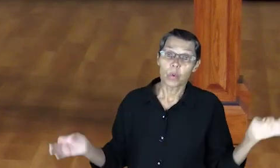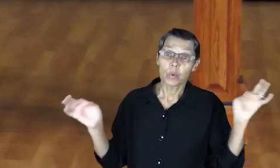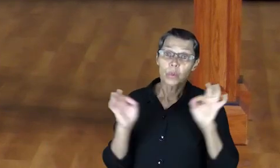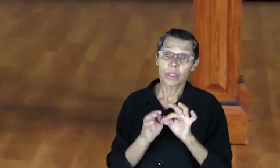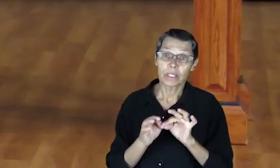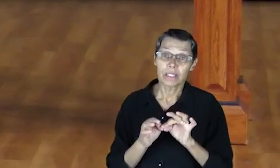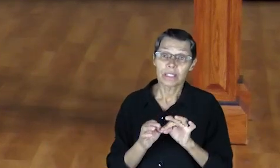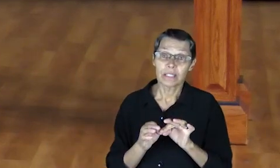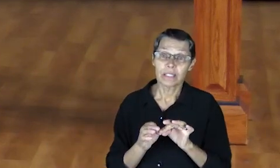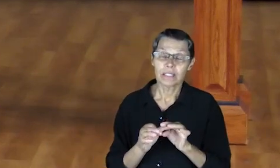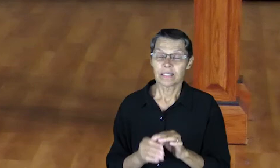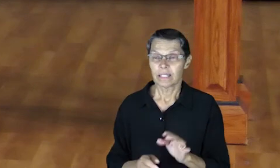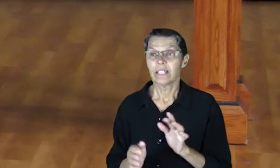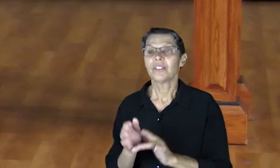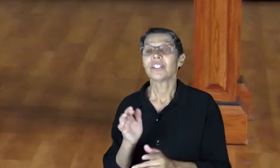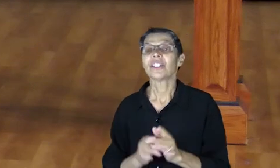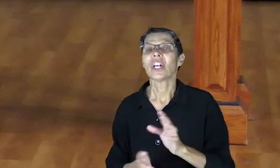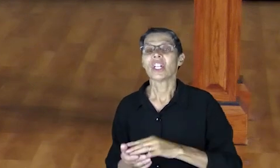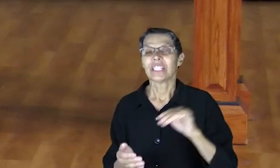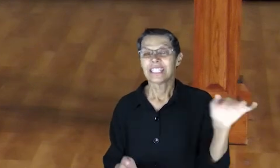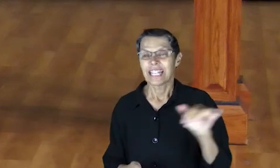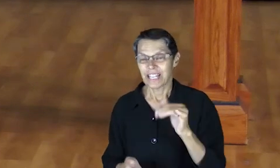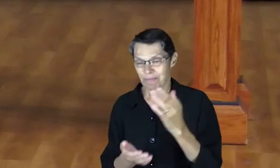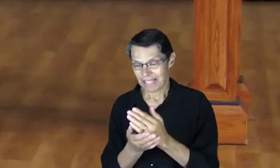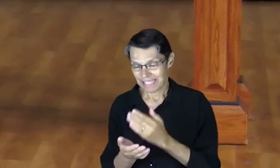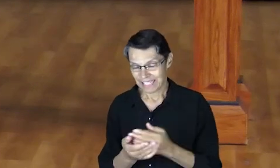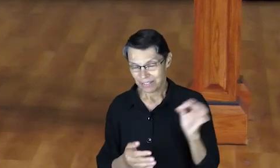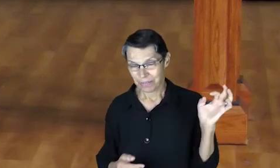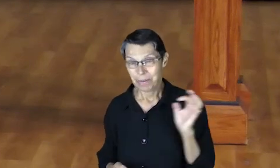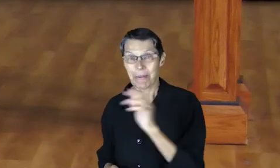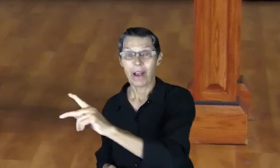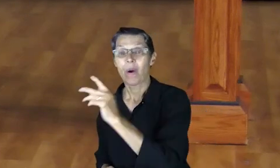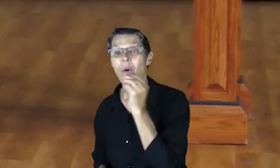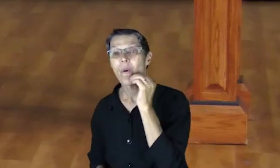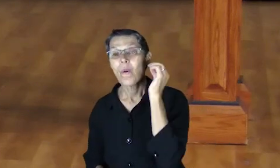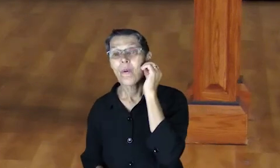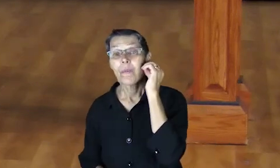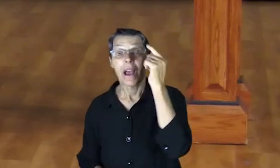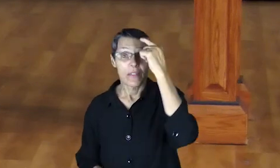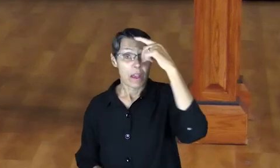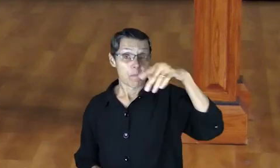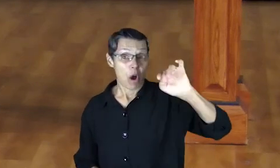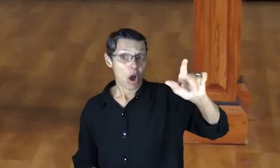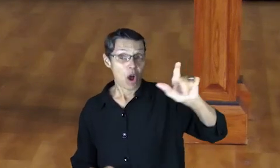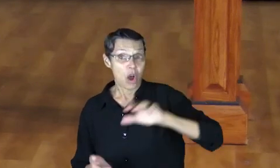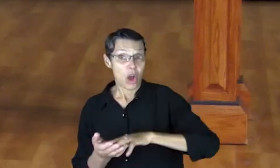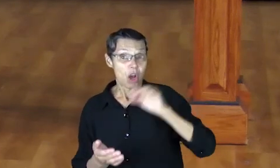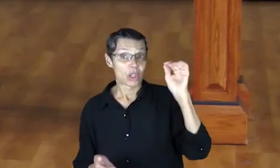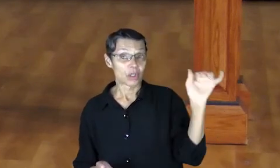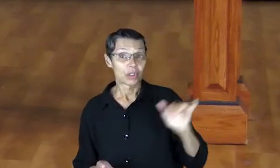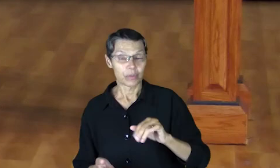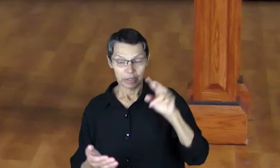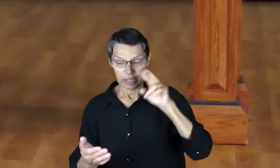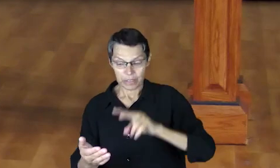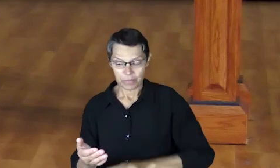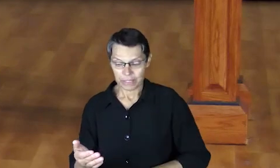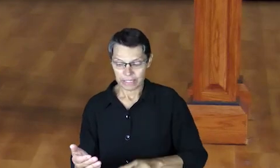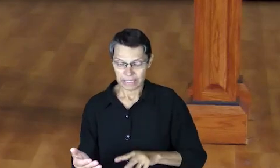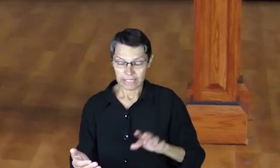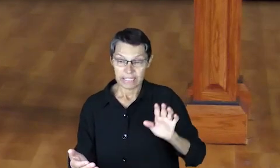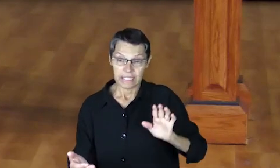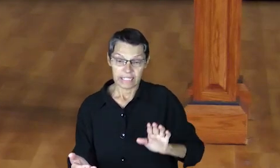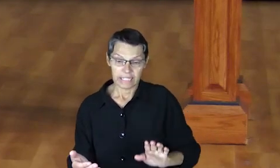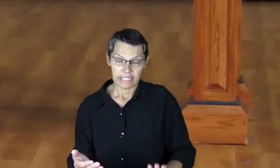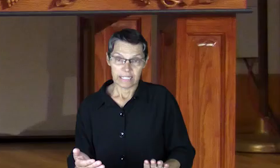I think Jesus learned that when he went home. I think Paul learned that as he confronted those who were questioning his